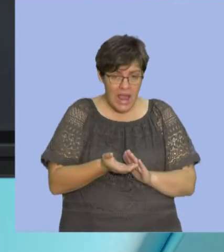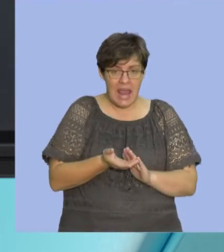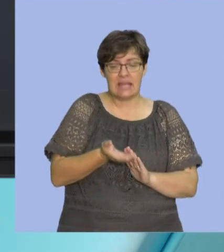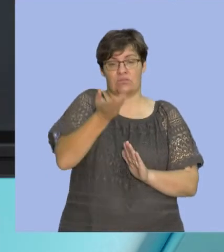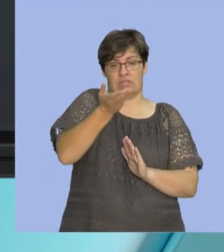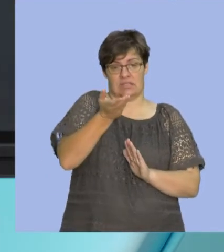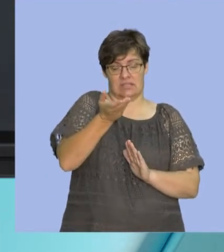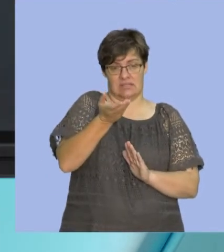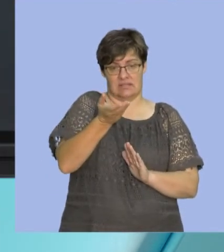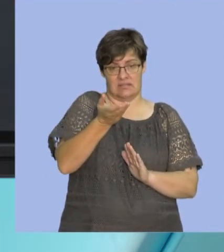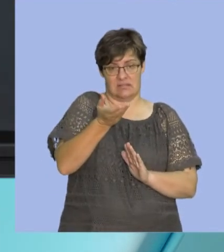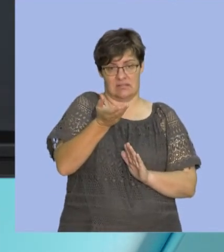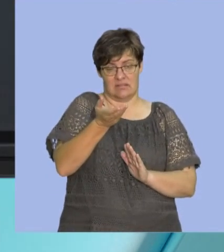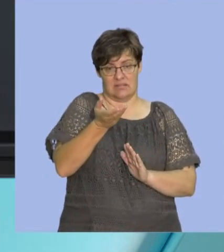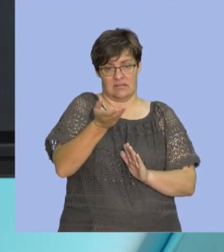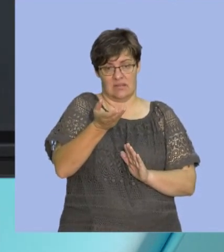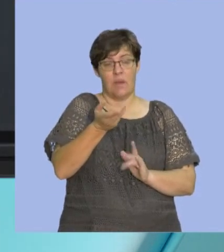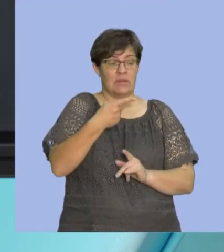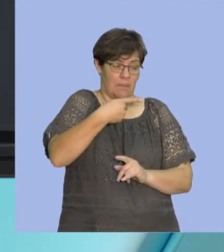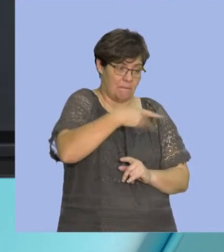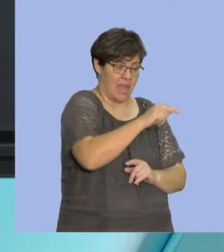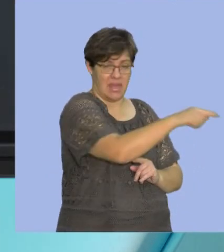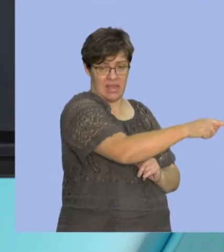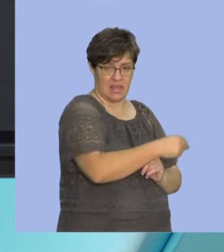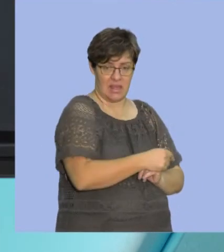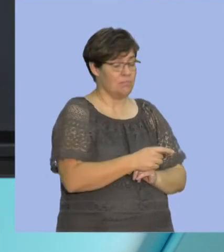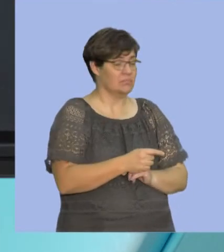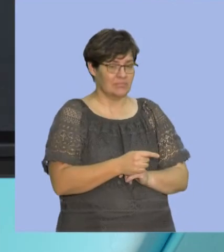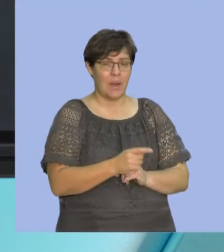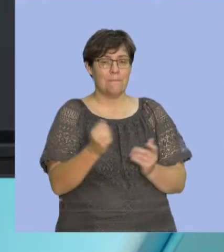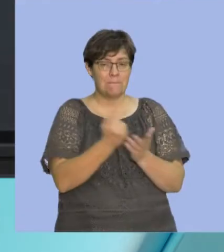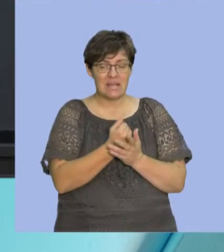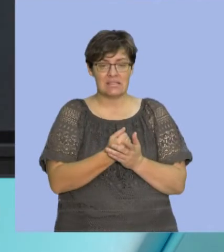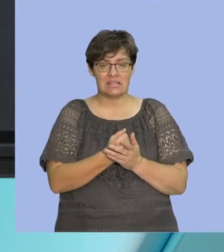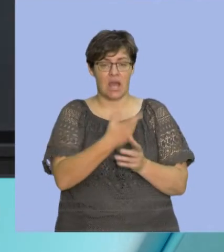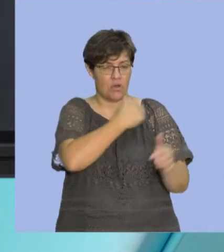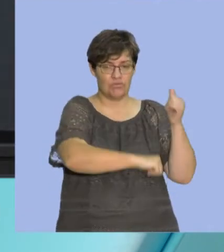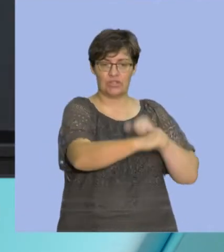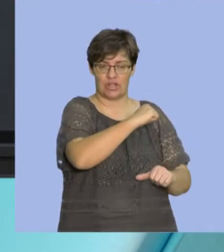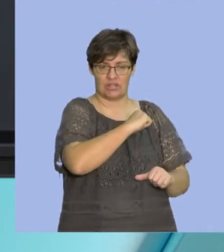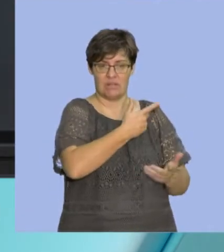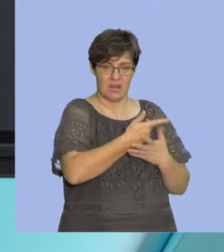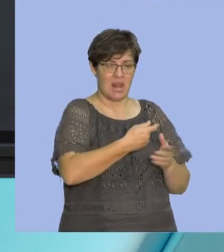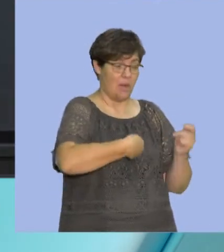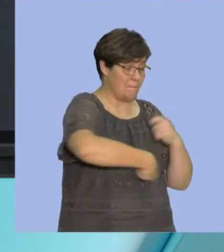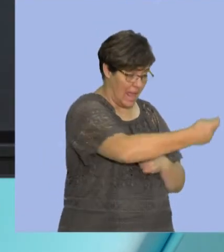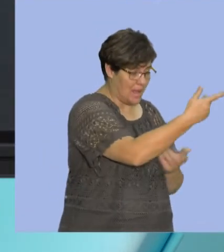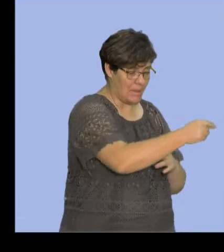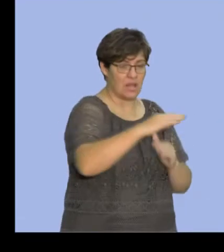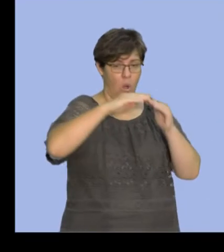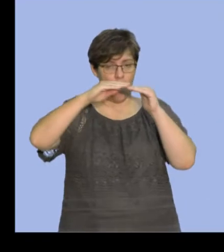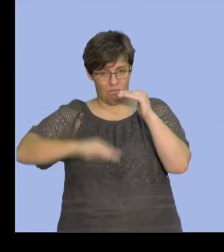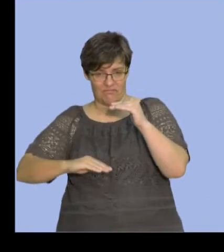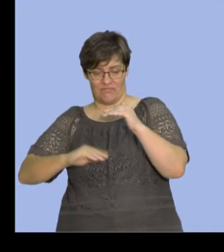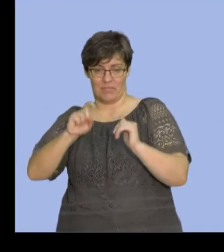the amount owed to the creditor, whereas in fact it was a return, there was an allowance. Now watch this